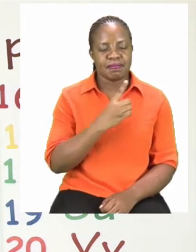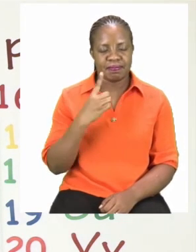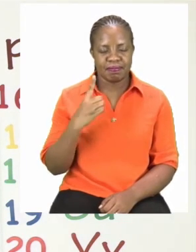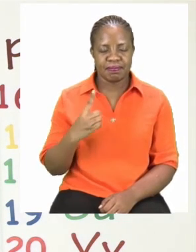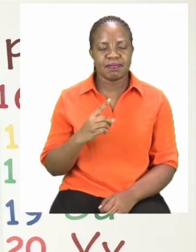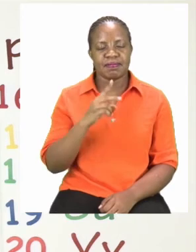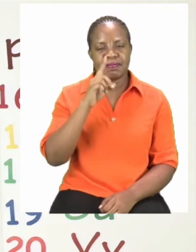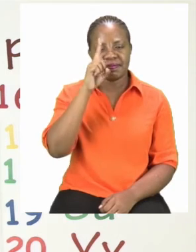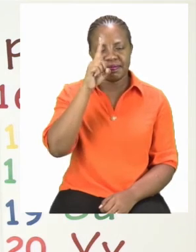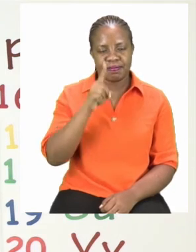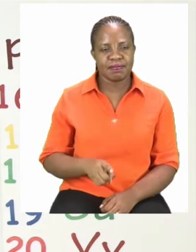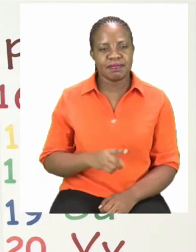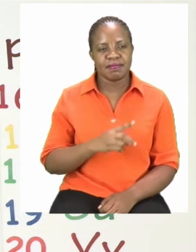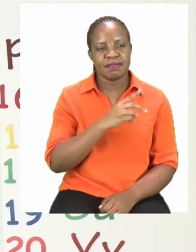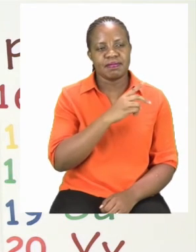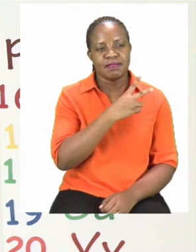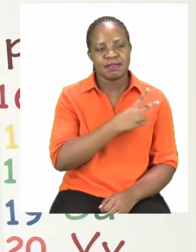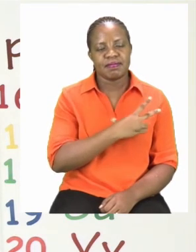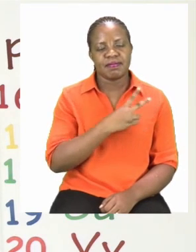22,